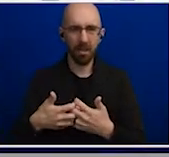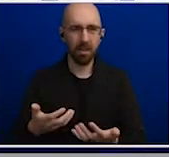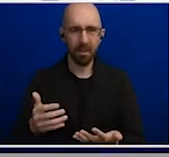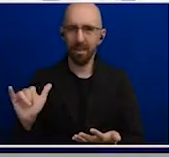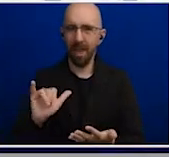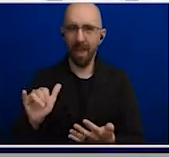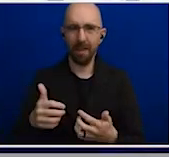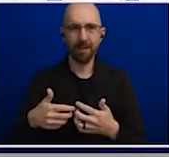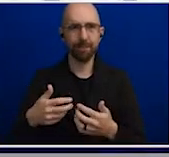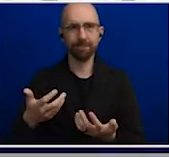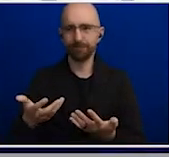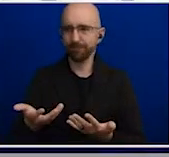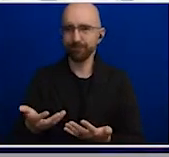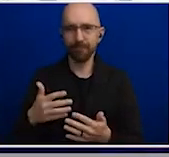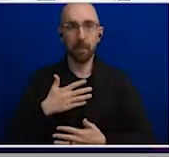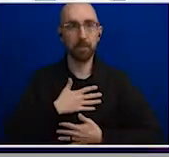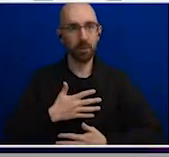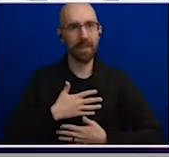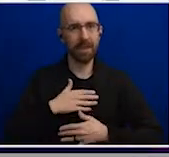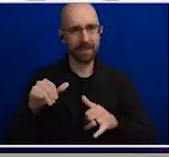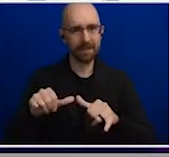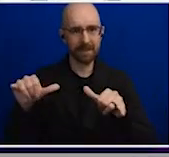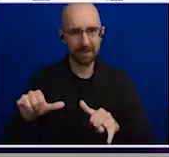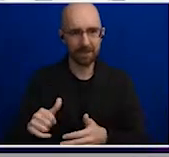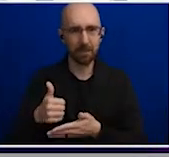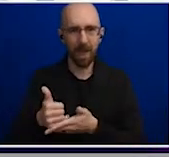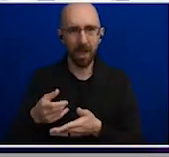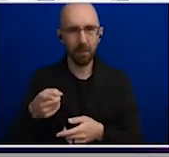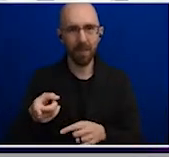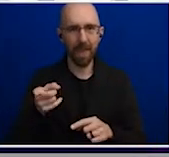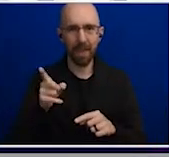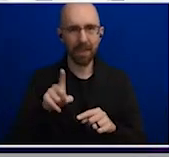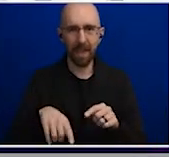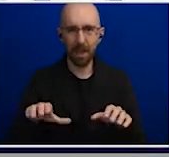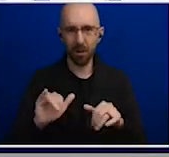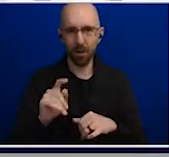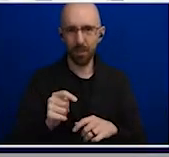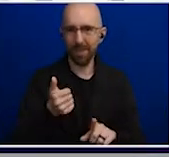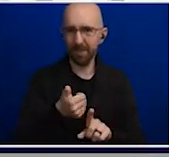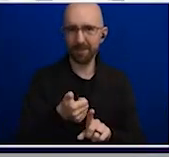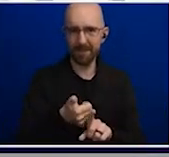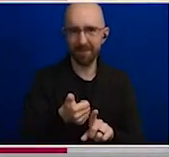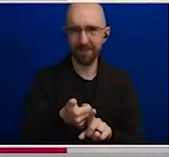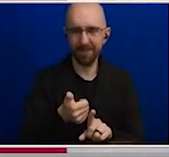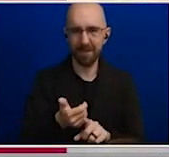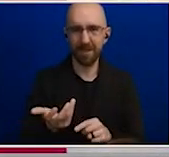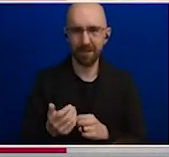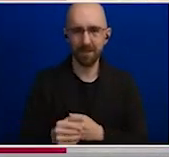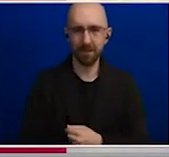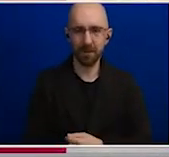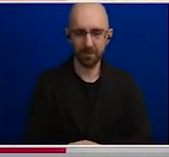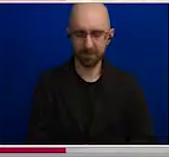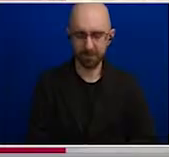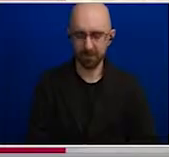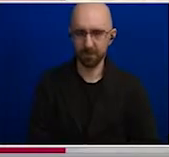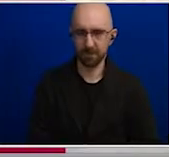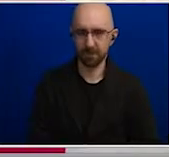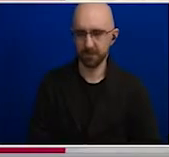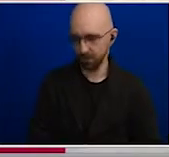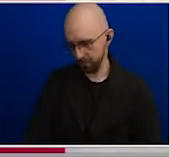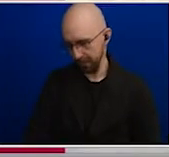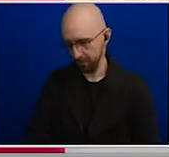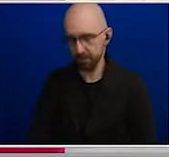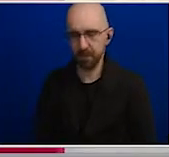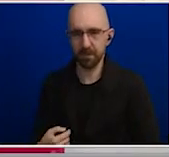of breathing while they can't do it on their own. And so when we think about